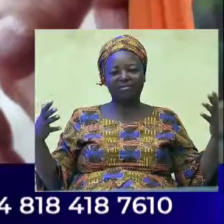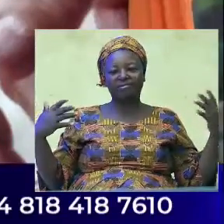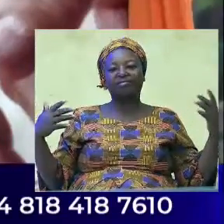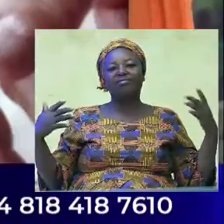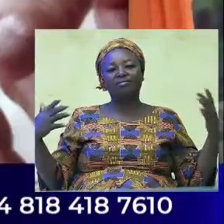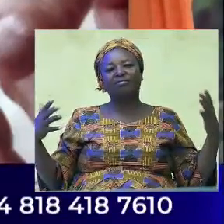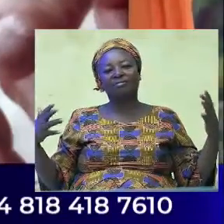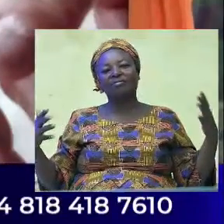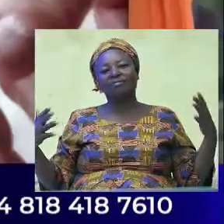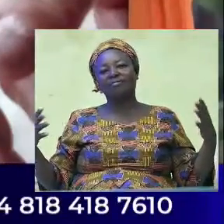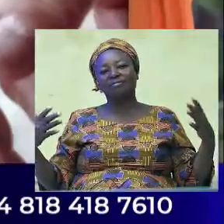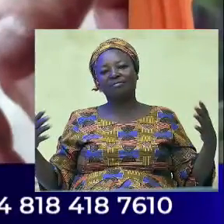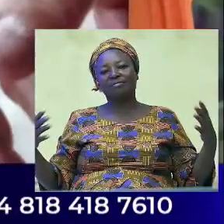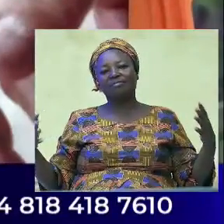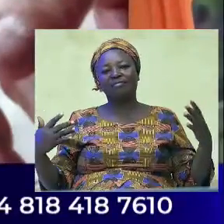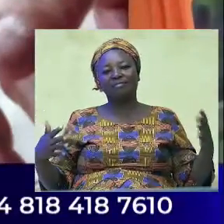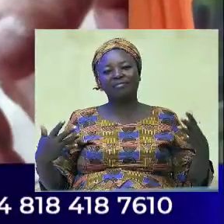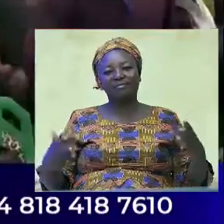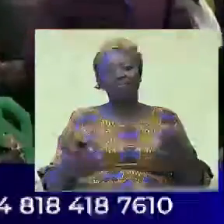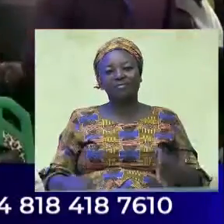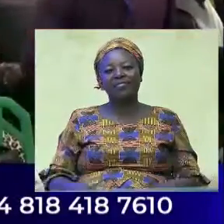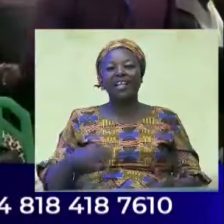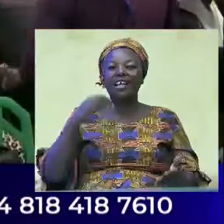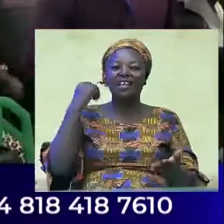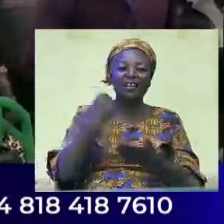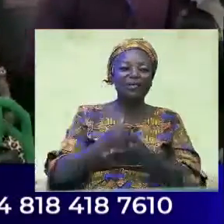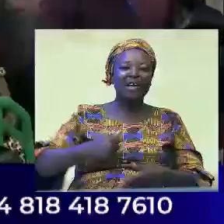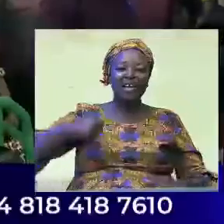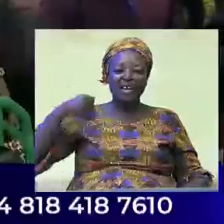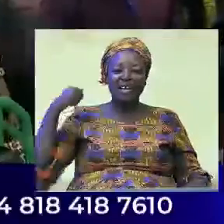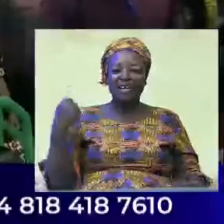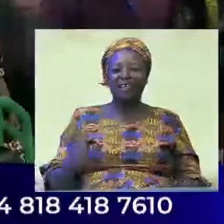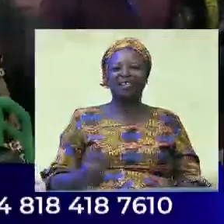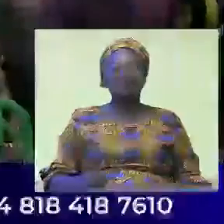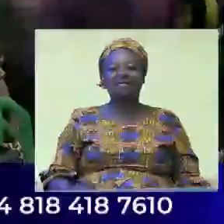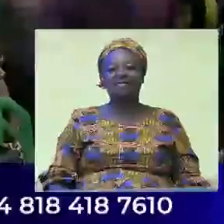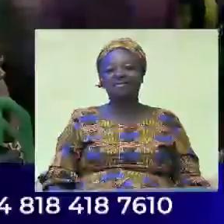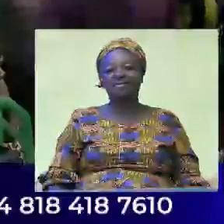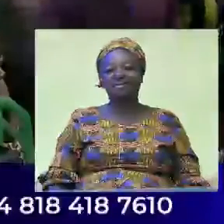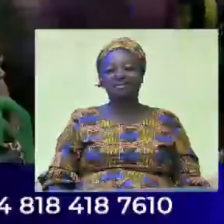Put your hand together and celebrate this great miracle of God.